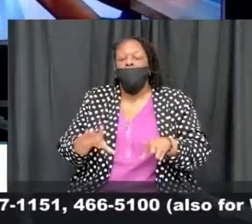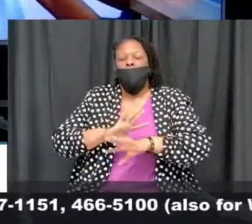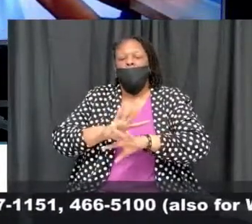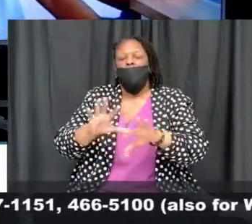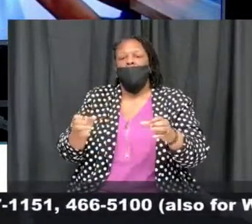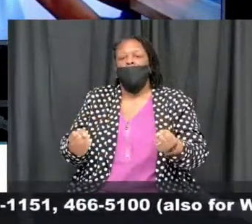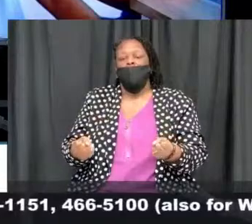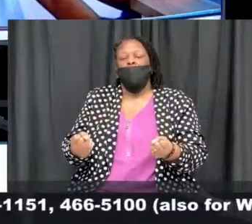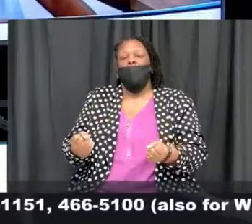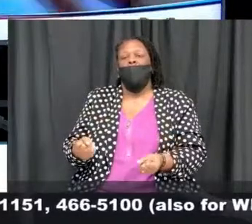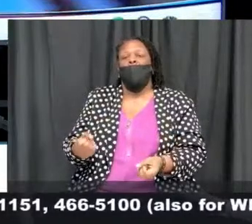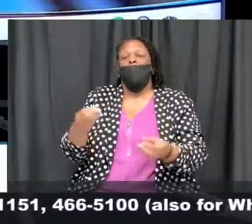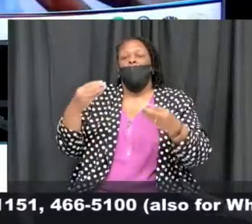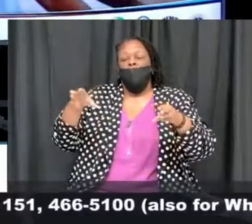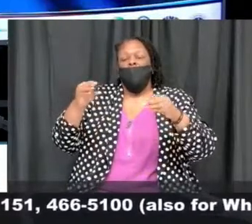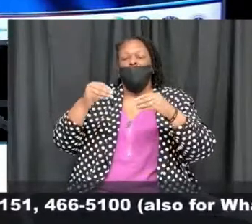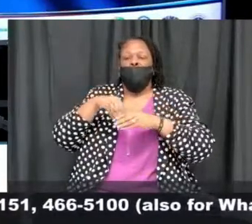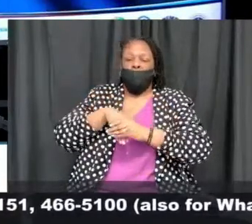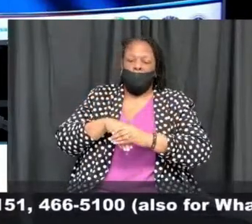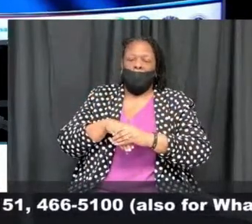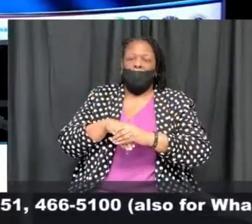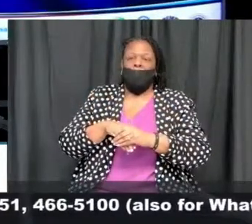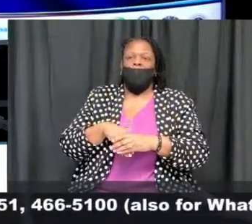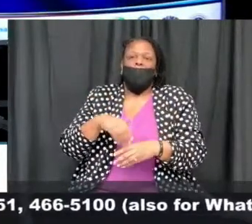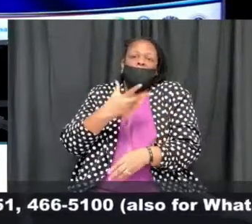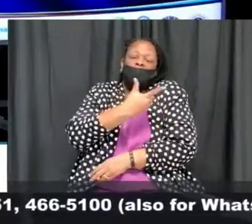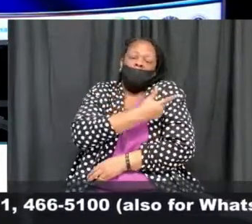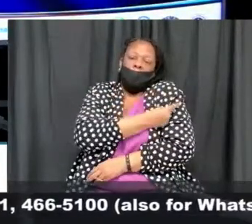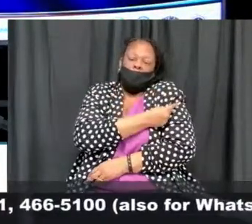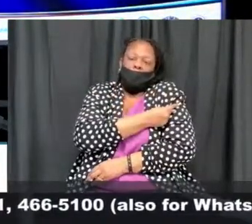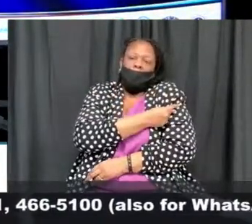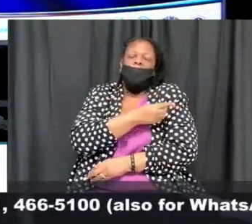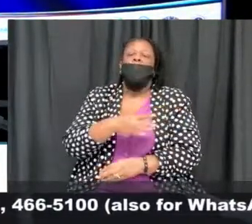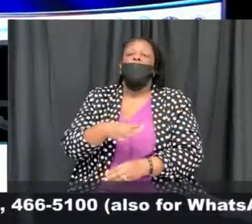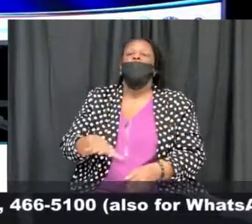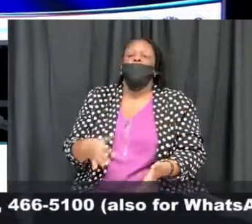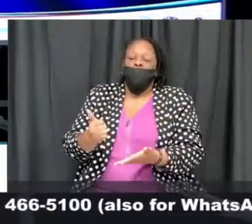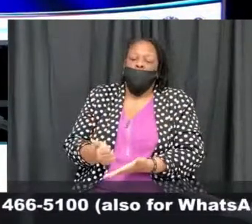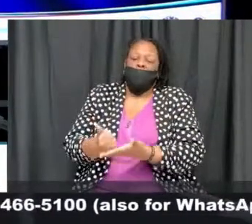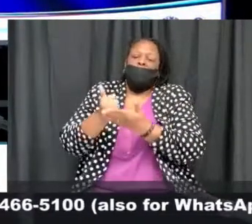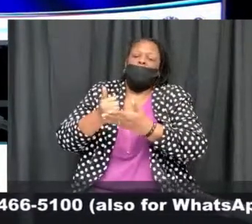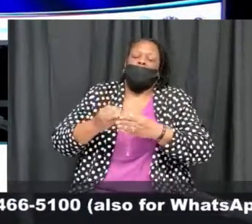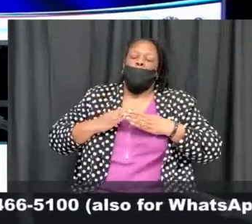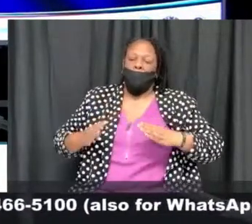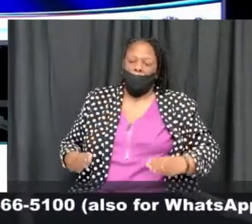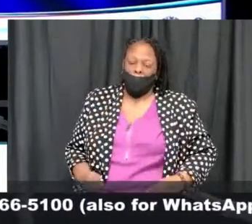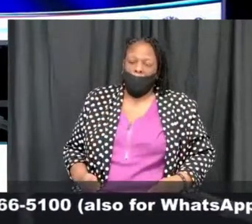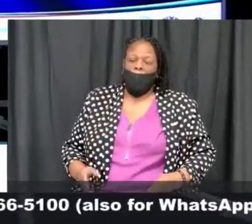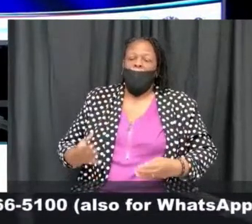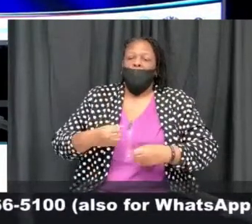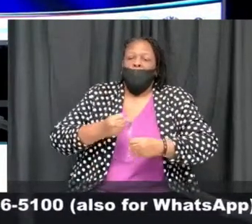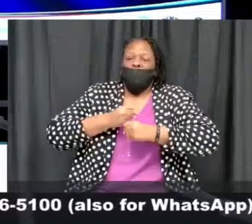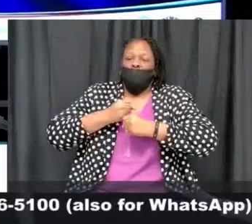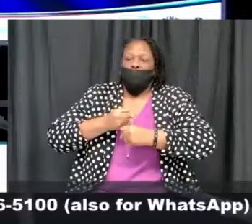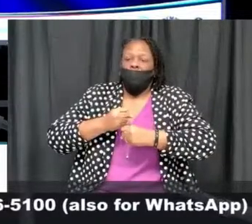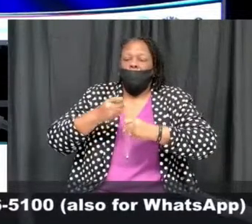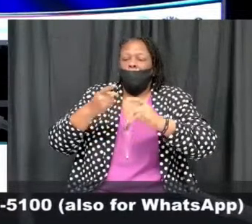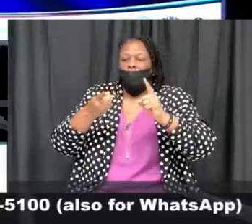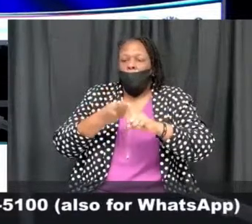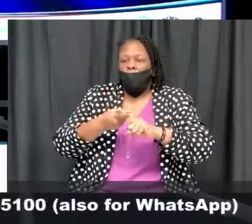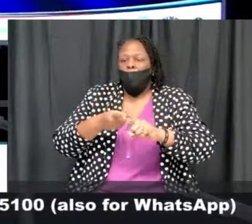detrimental to our health. While the vaccine is something that is really supposed to help and to make us